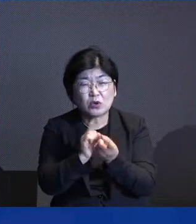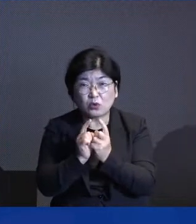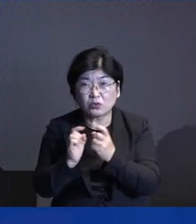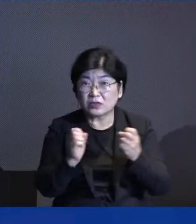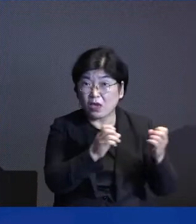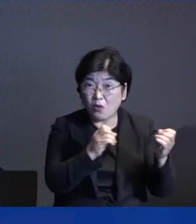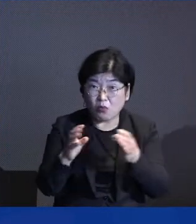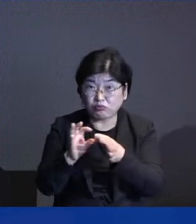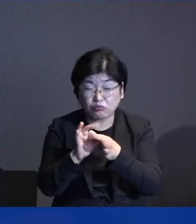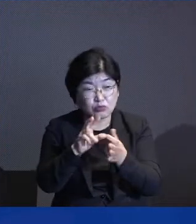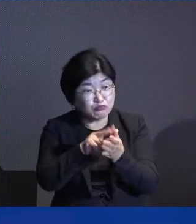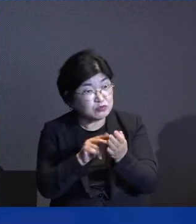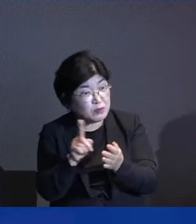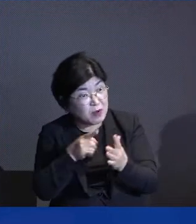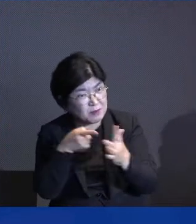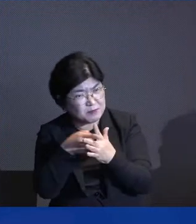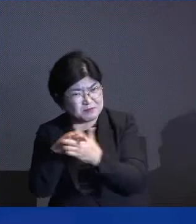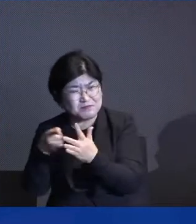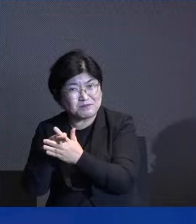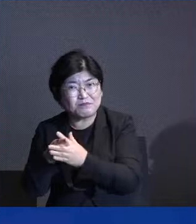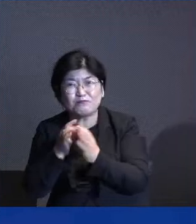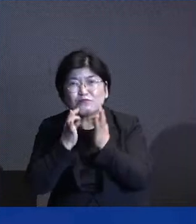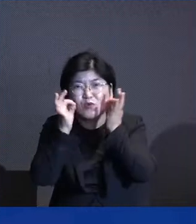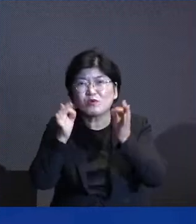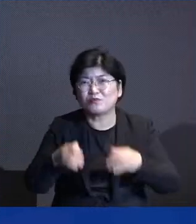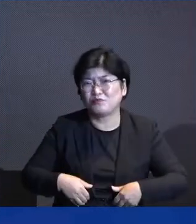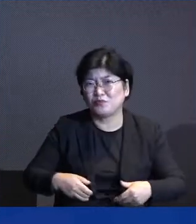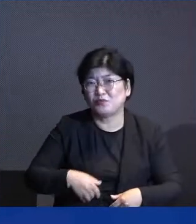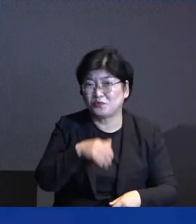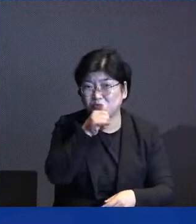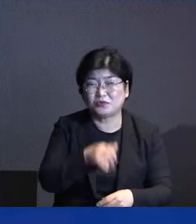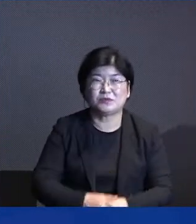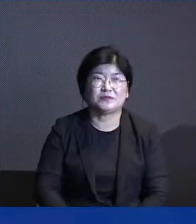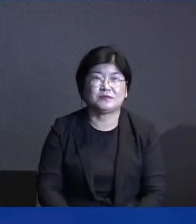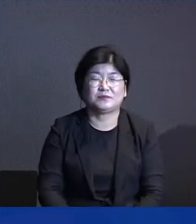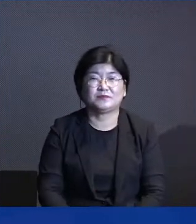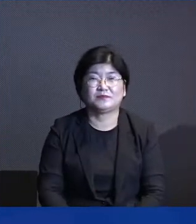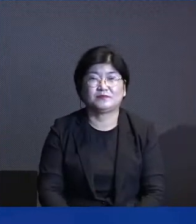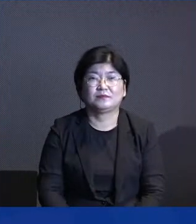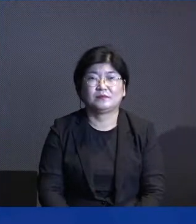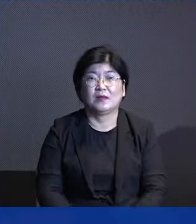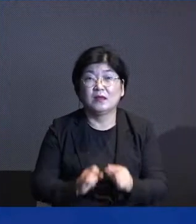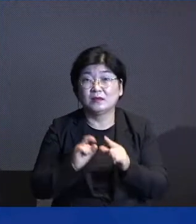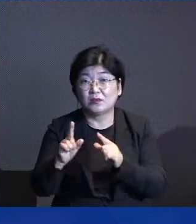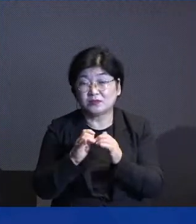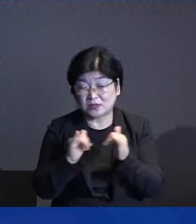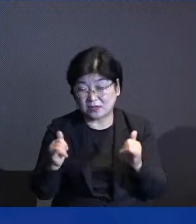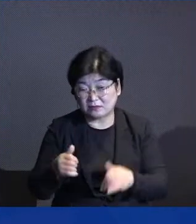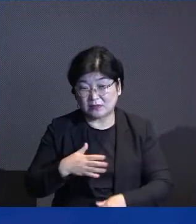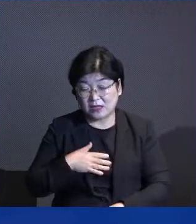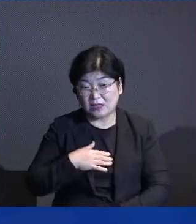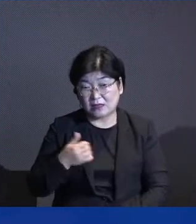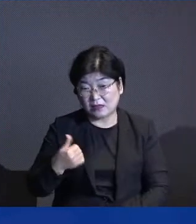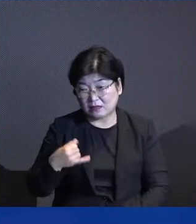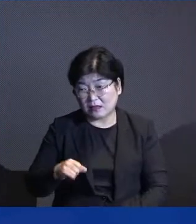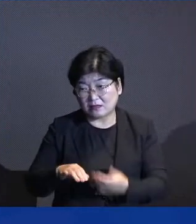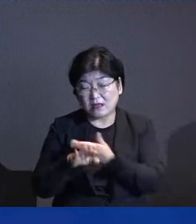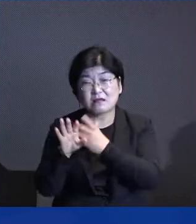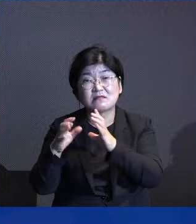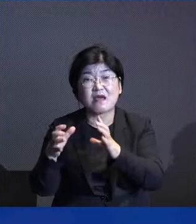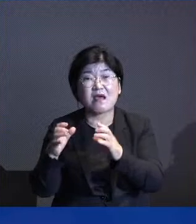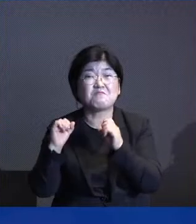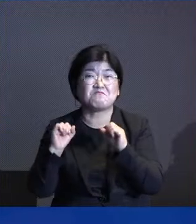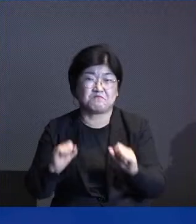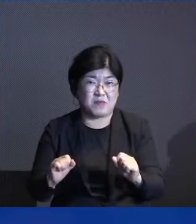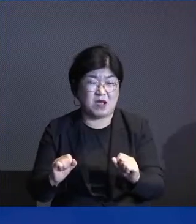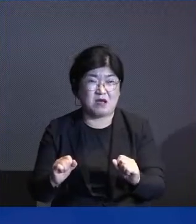simply asking that my children are there in a different country. I don't know how to operate WhatsApp, Google